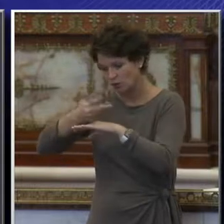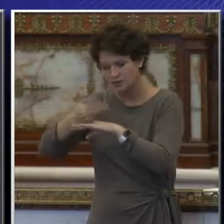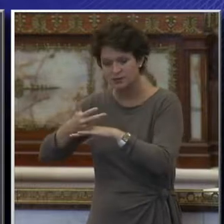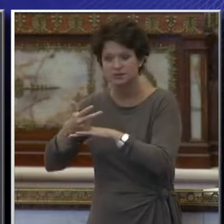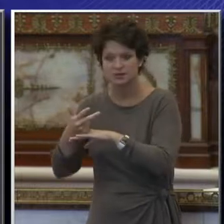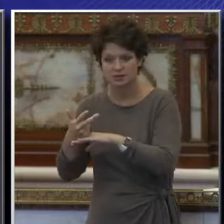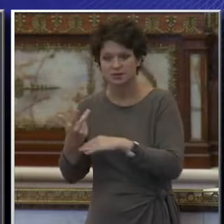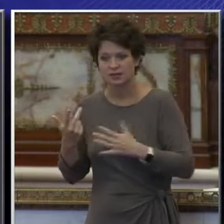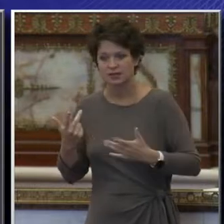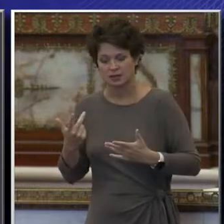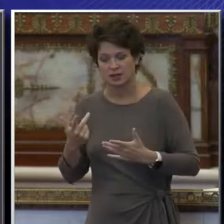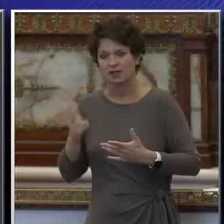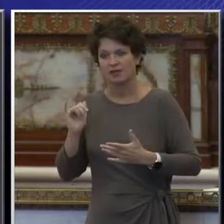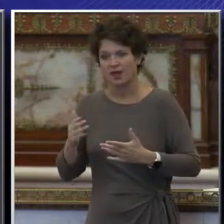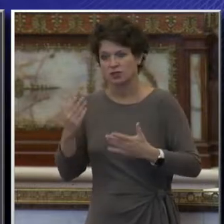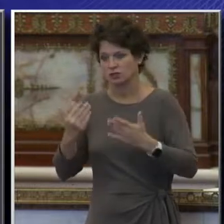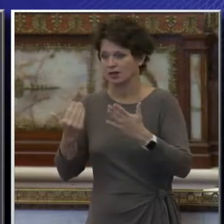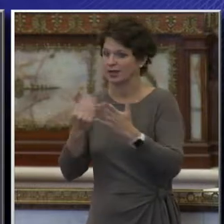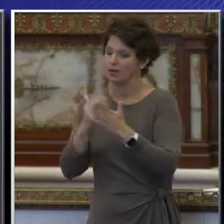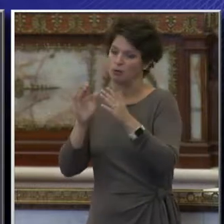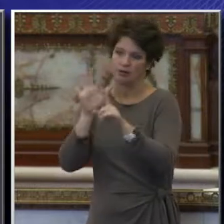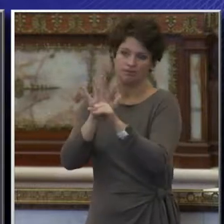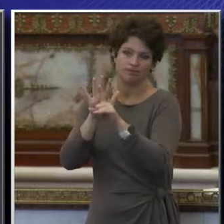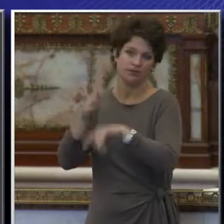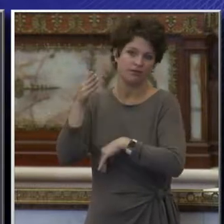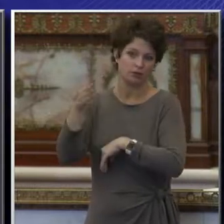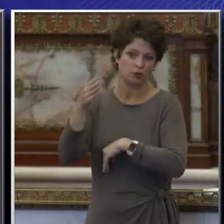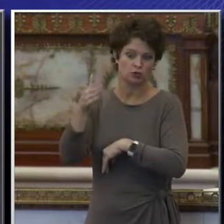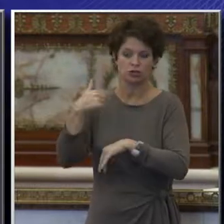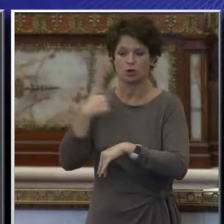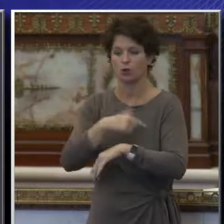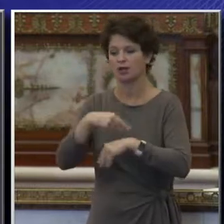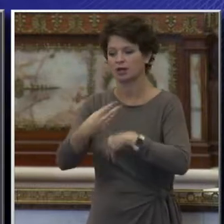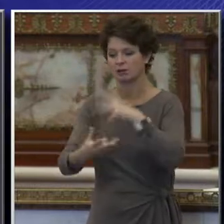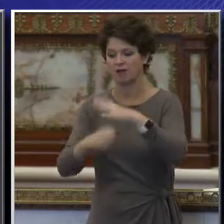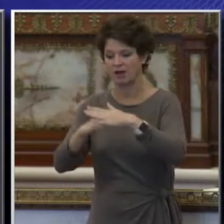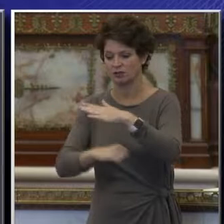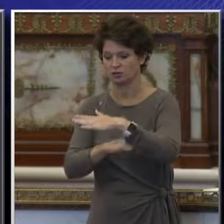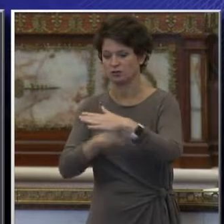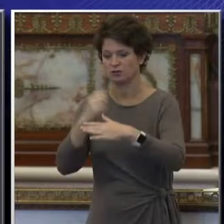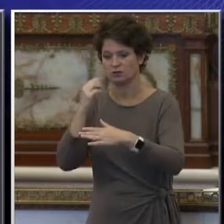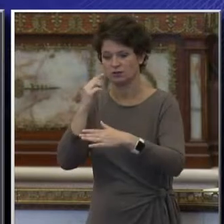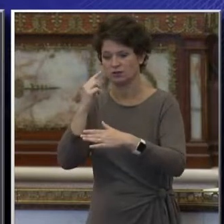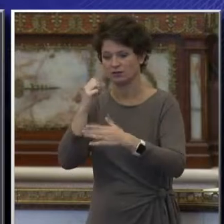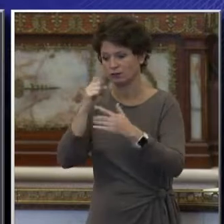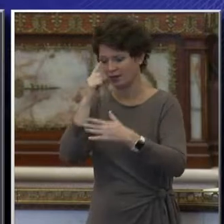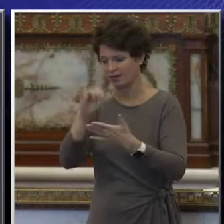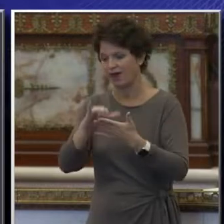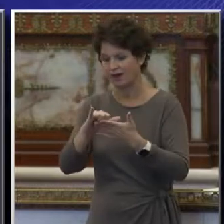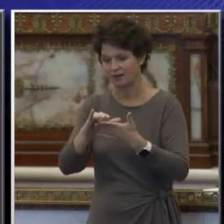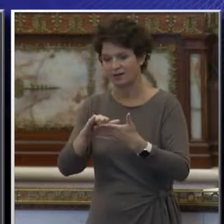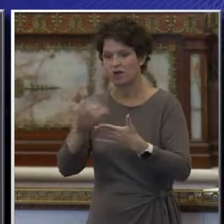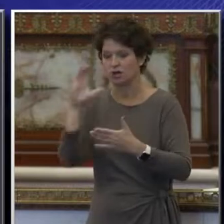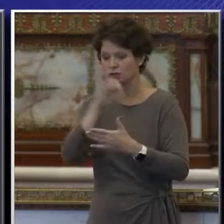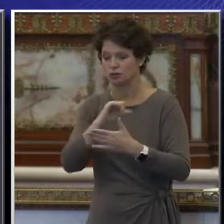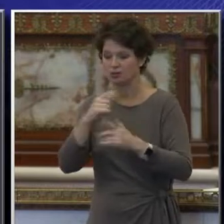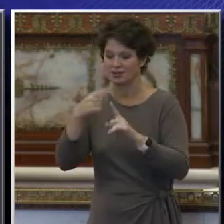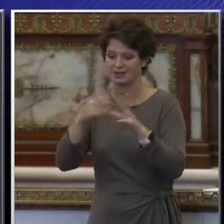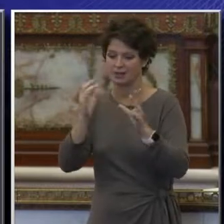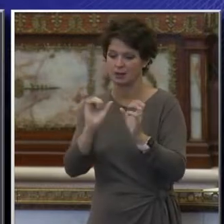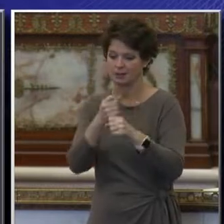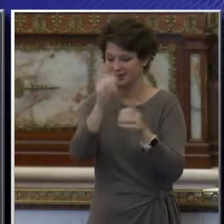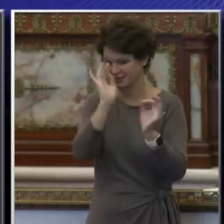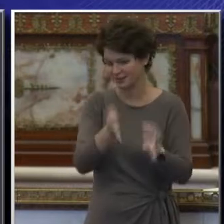something that's, you know, a wave of the future. And we're going to provide the infrastructure to support that assuming, you know, a tenant wants to make that